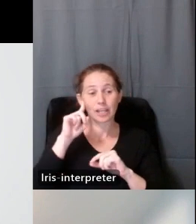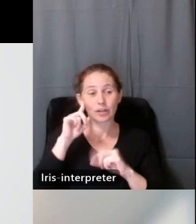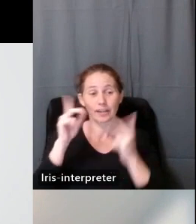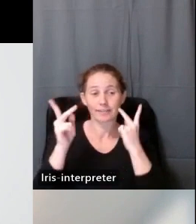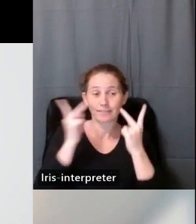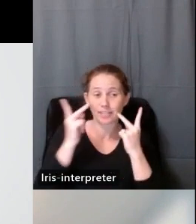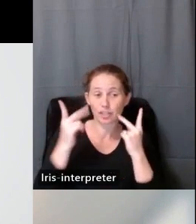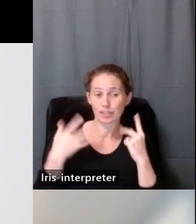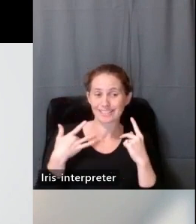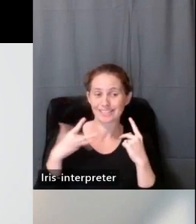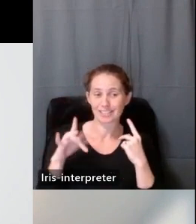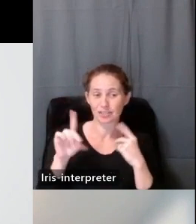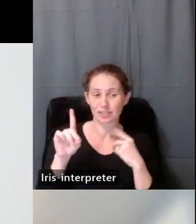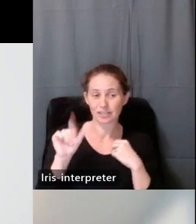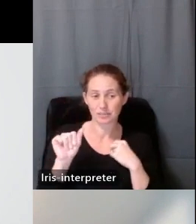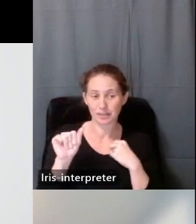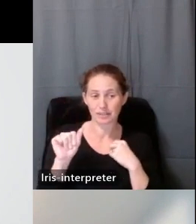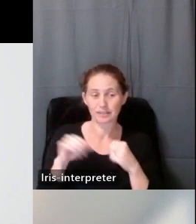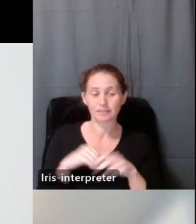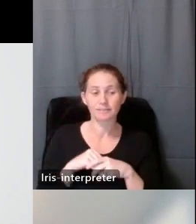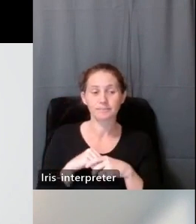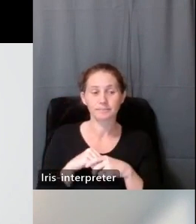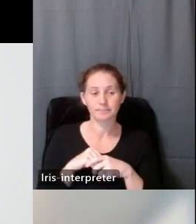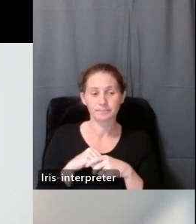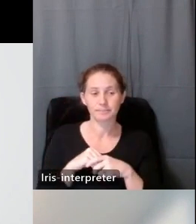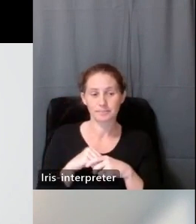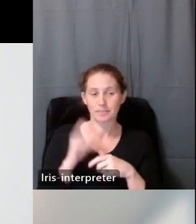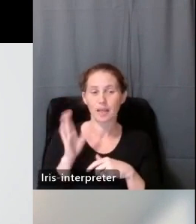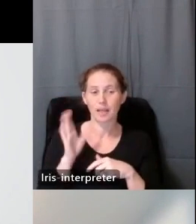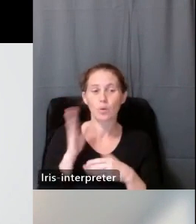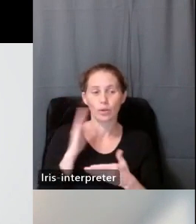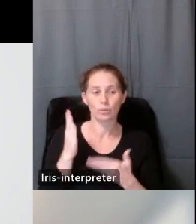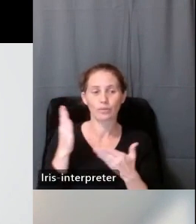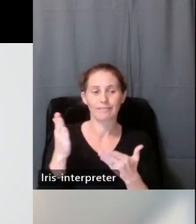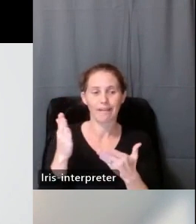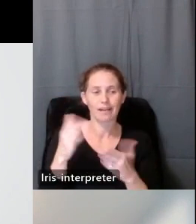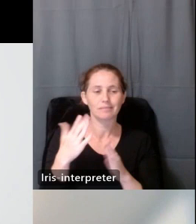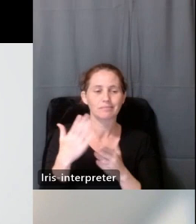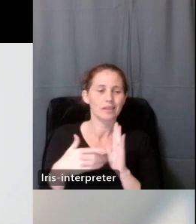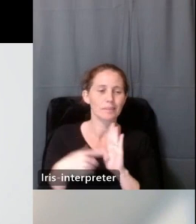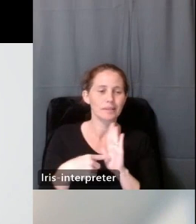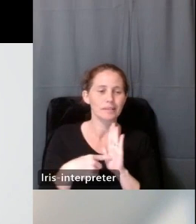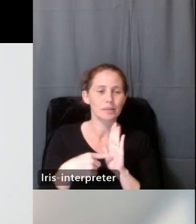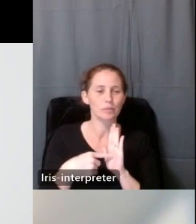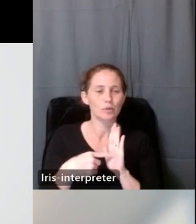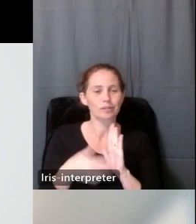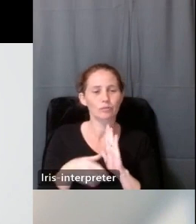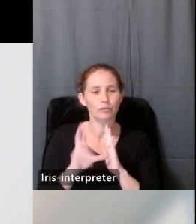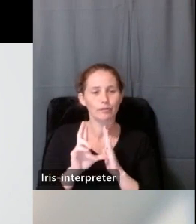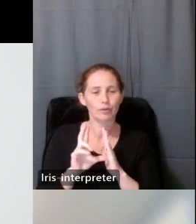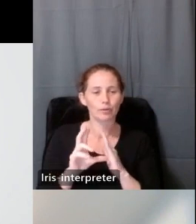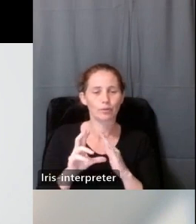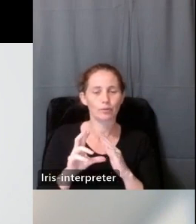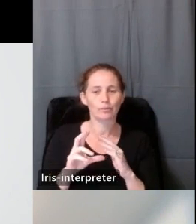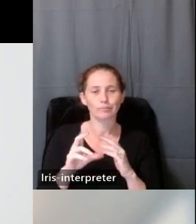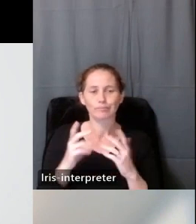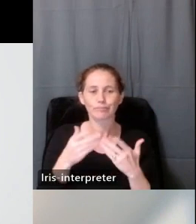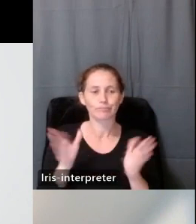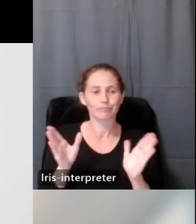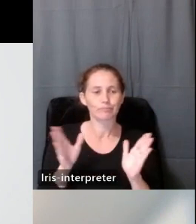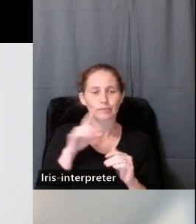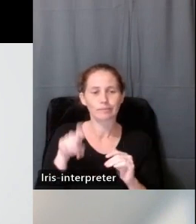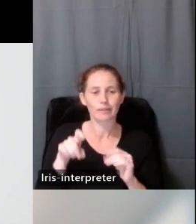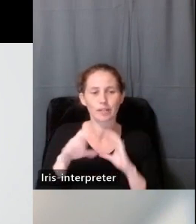sensory disabilities. I will provide some examples and an overview of some